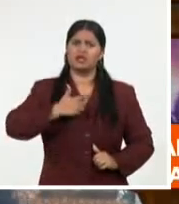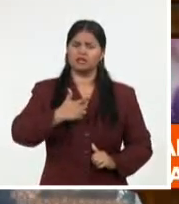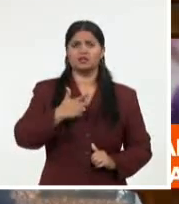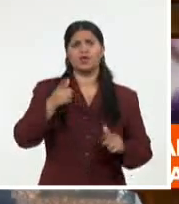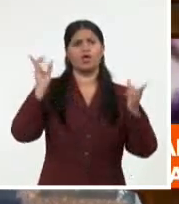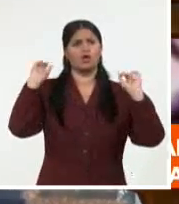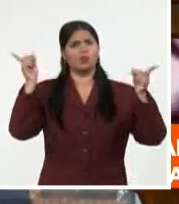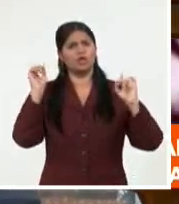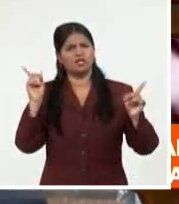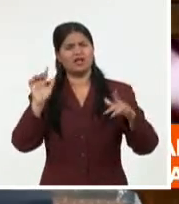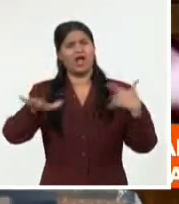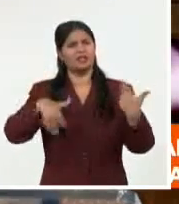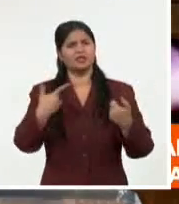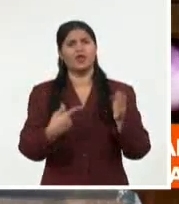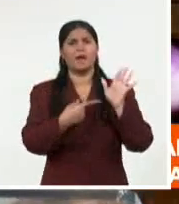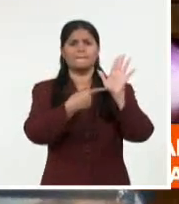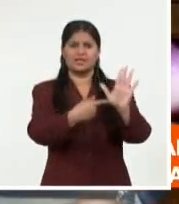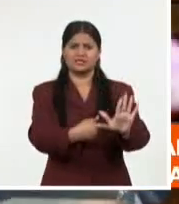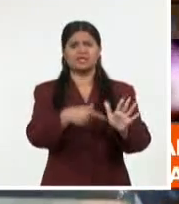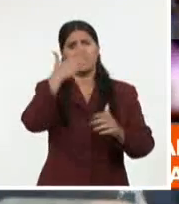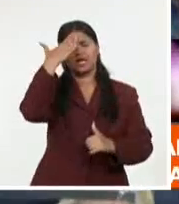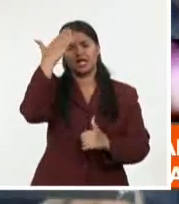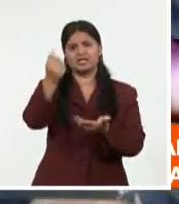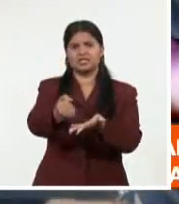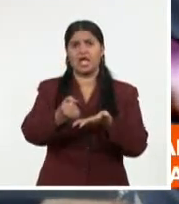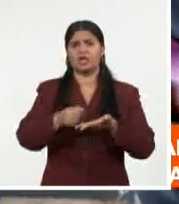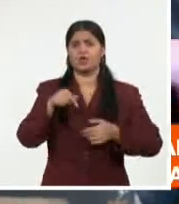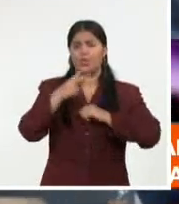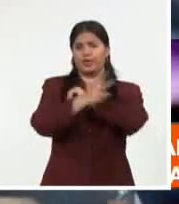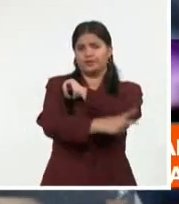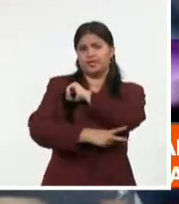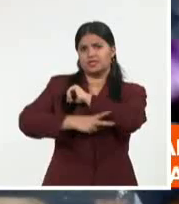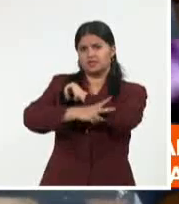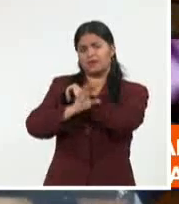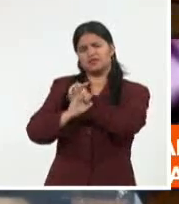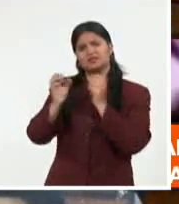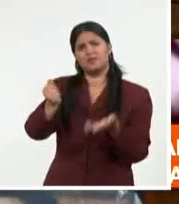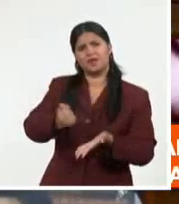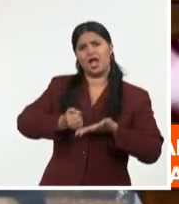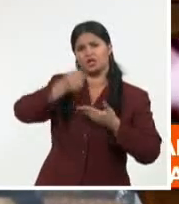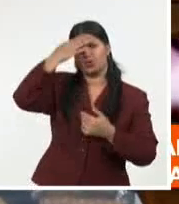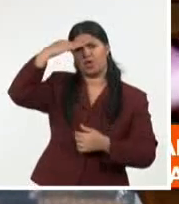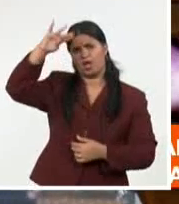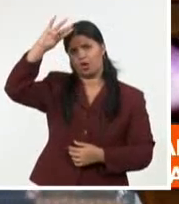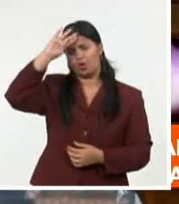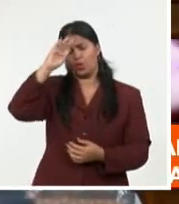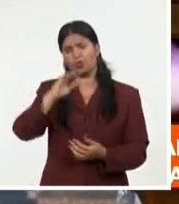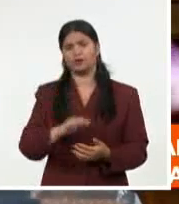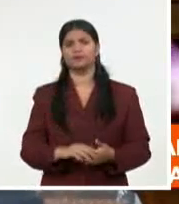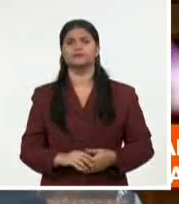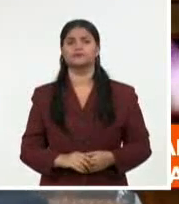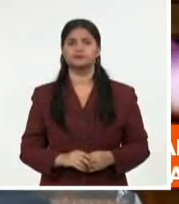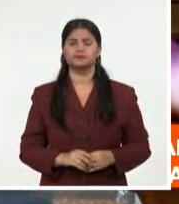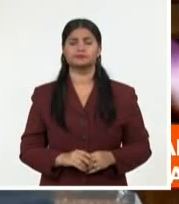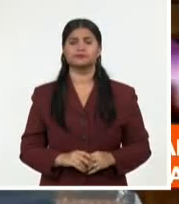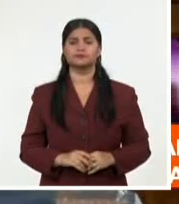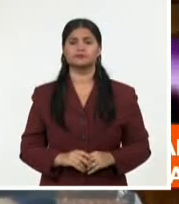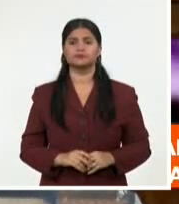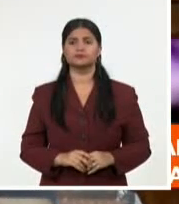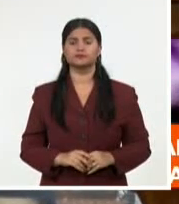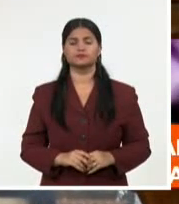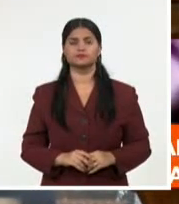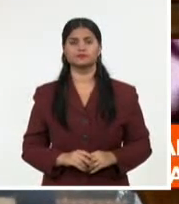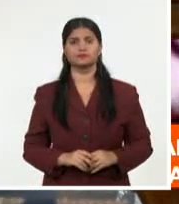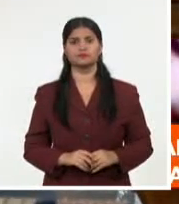esta nación caribeña. We want to thank Honorable Rochelle Ford, Speaker of Parliament, for calling